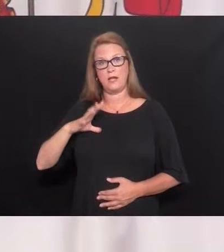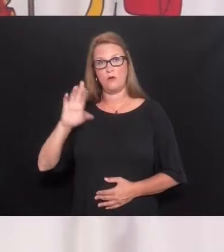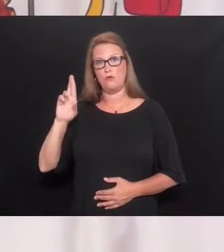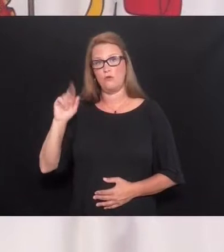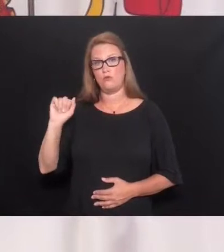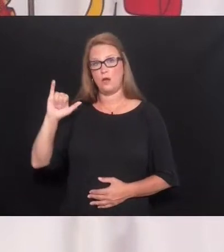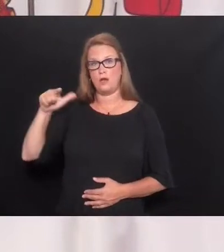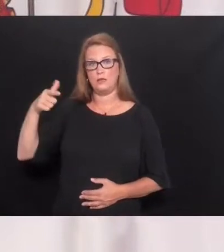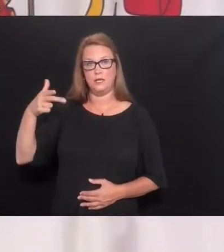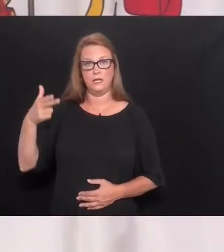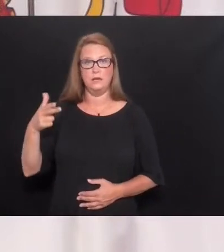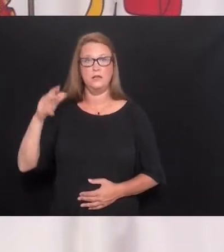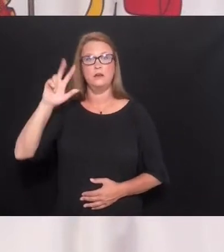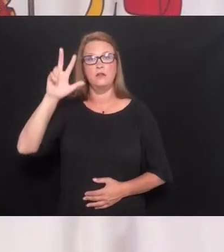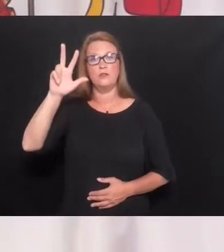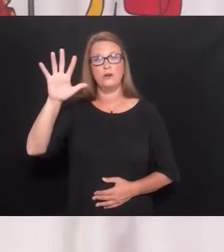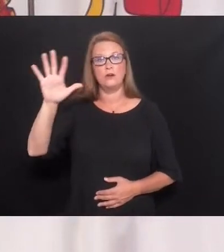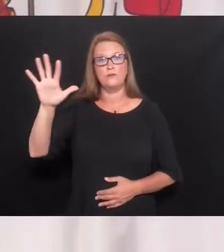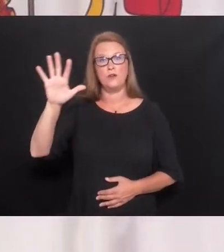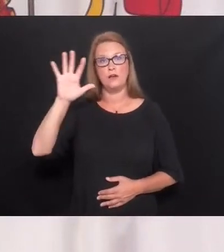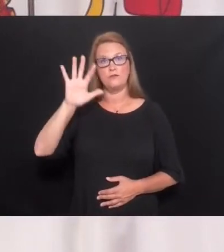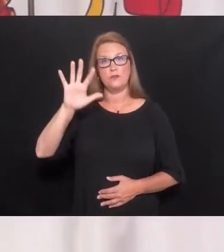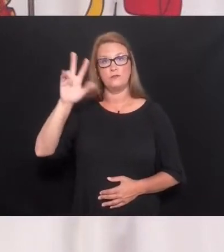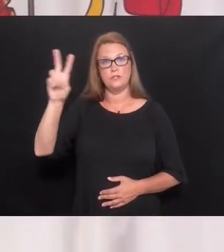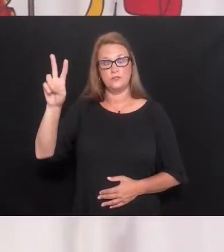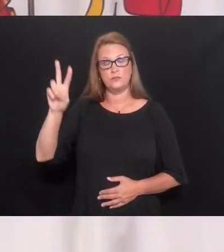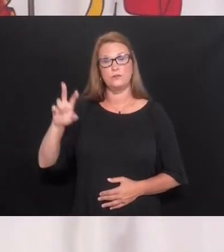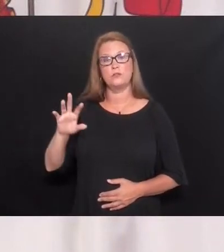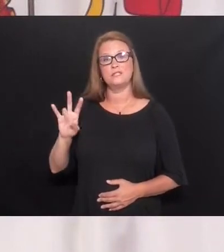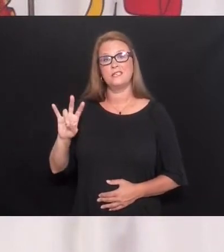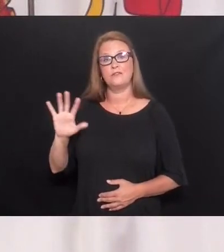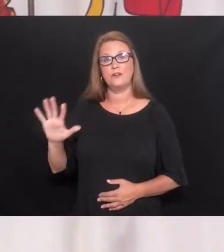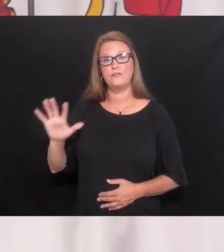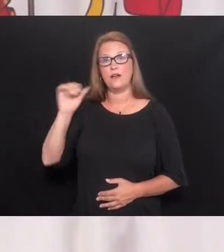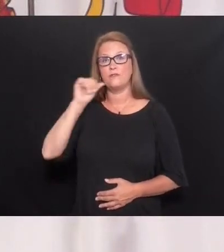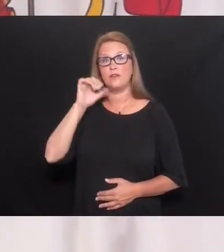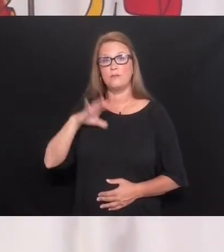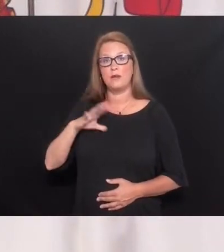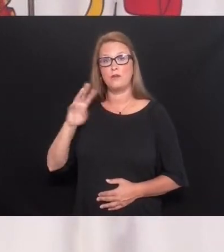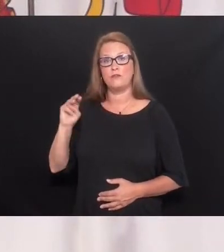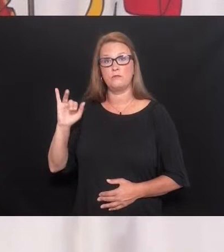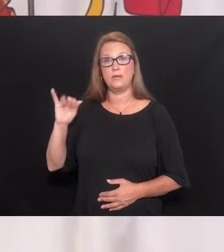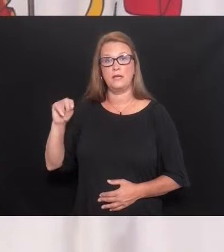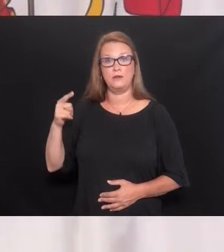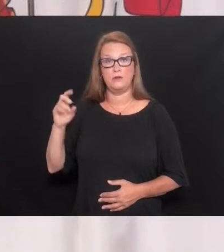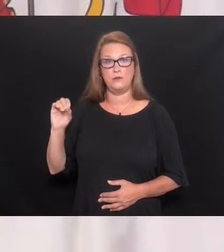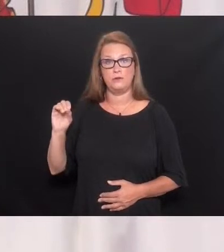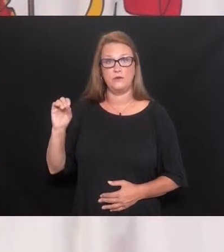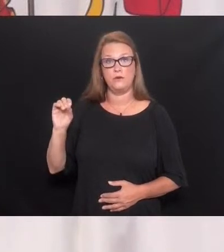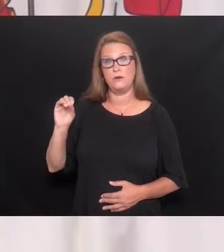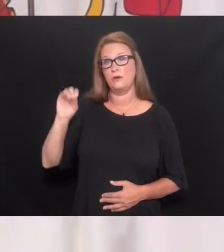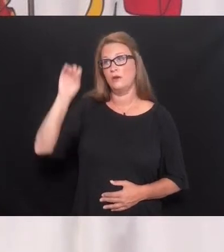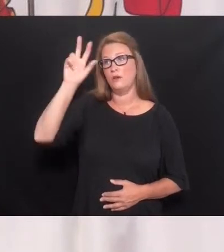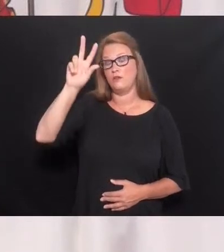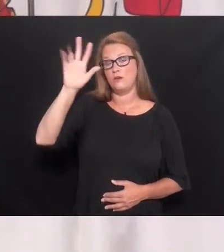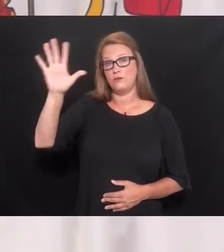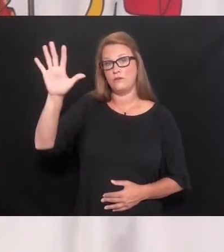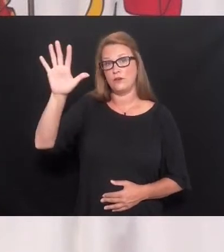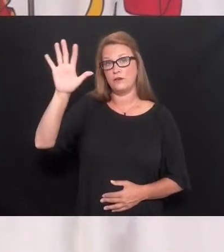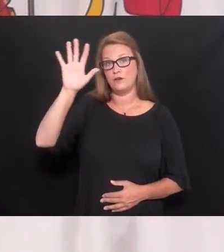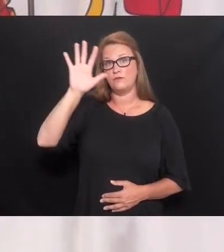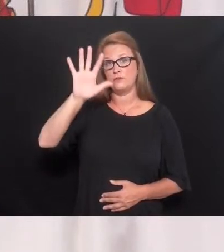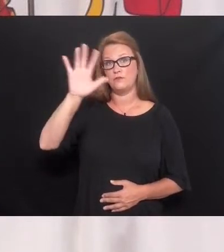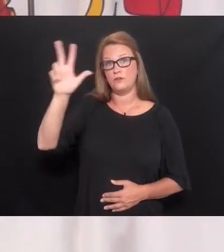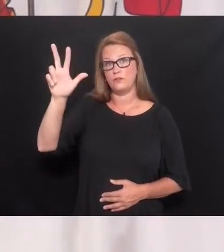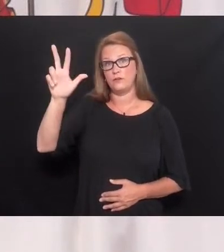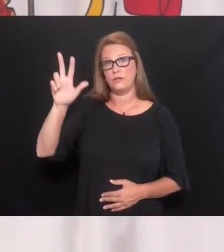County. The 3,552nd death, a 75-year-old female from Mingo County. The 3,553rd